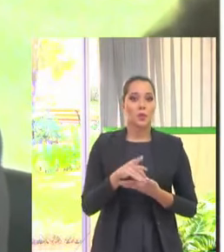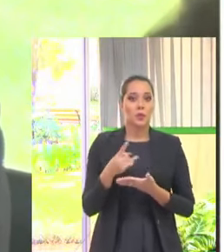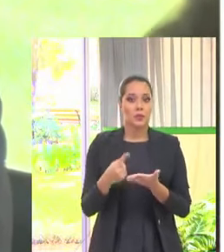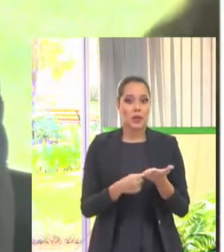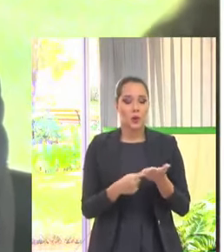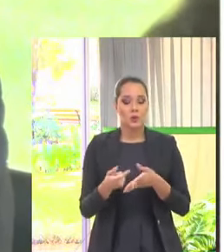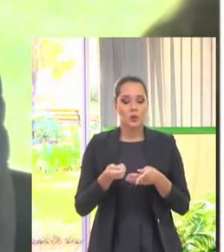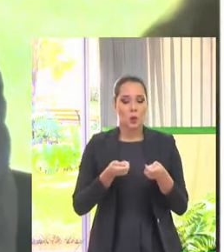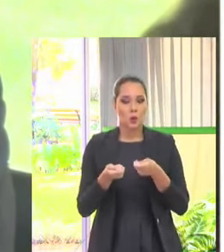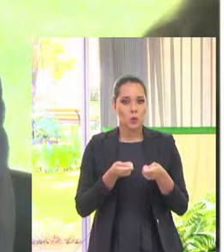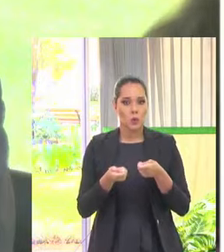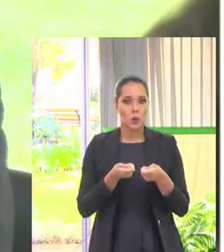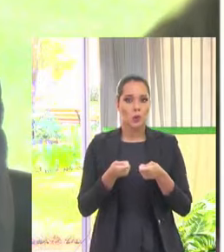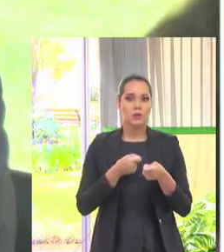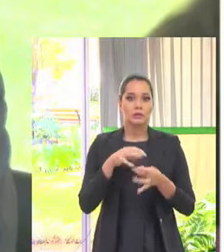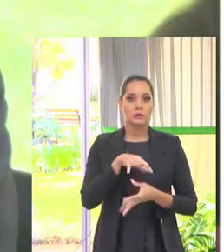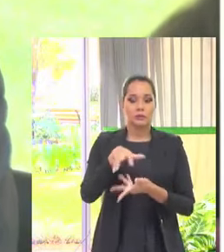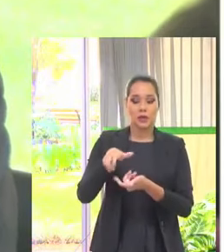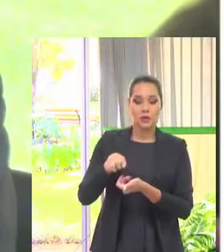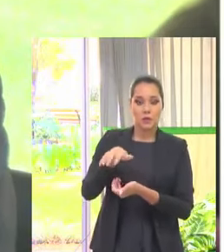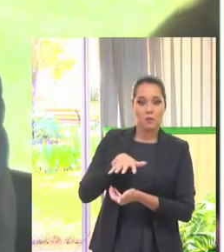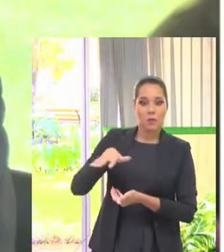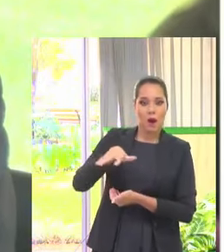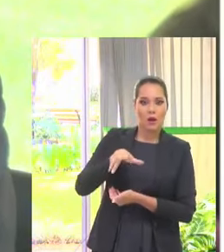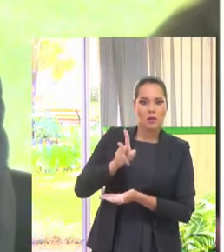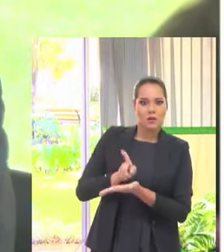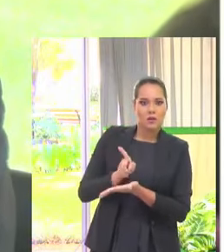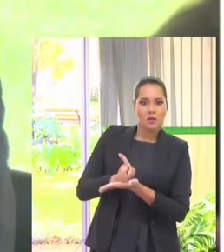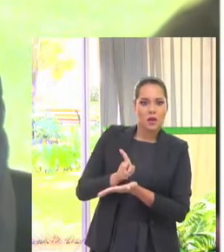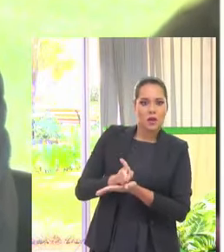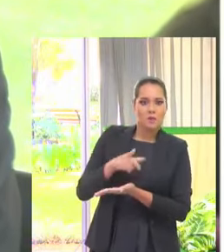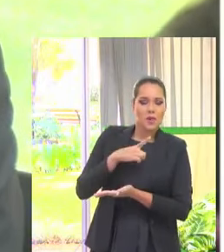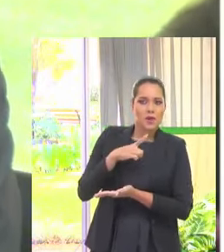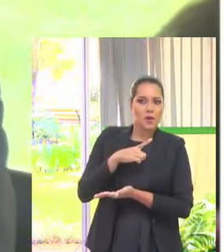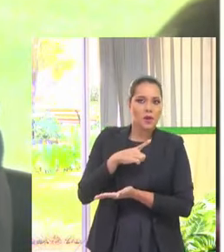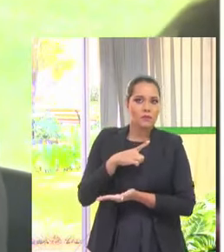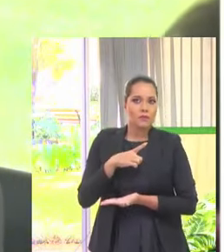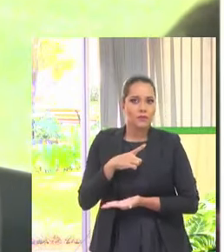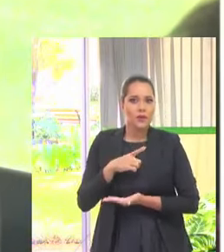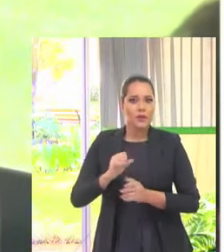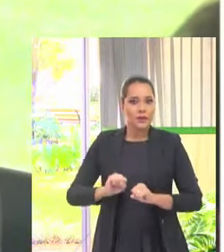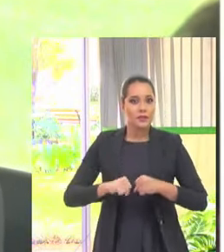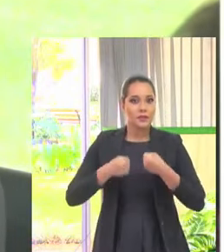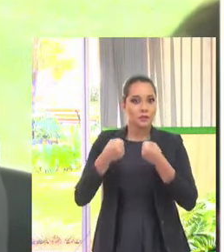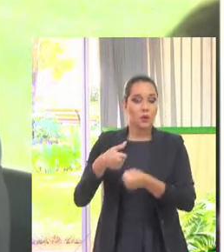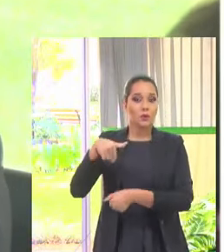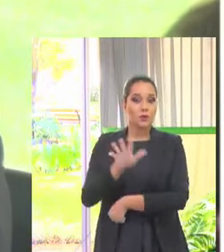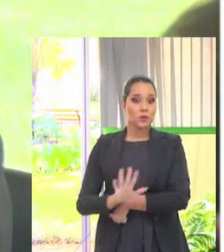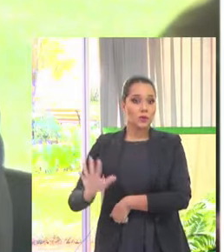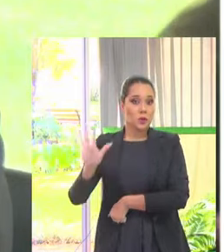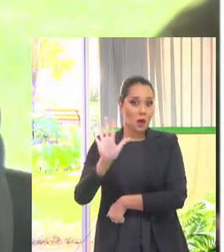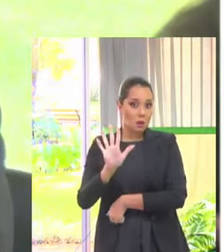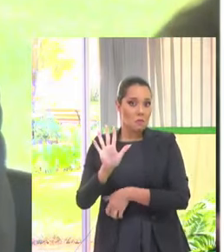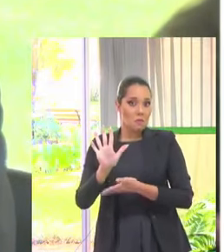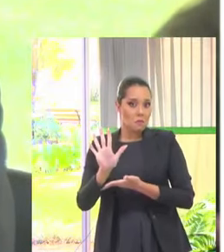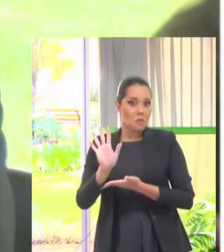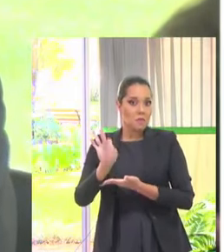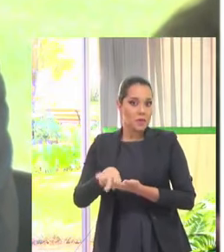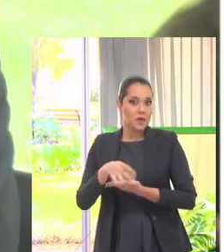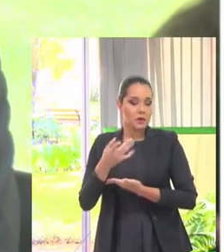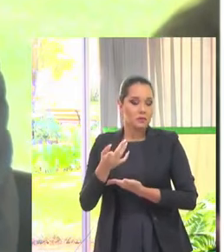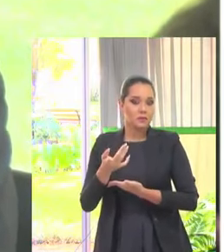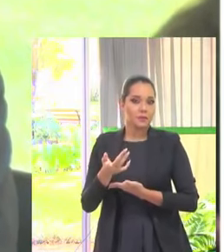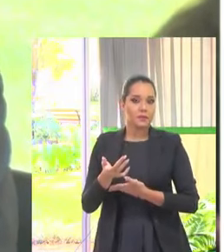So this has been one area where there's always been national effort to master and compete.